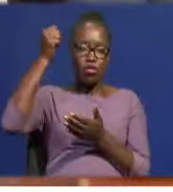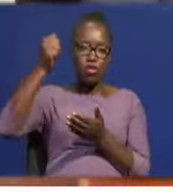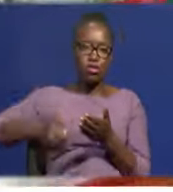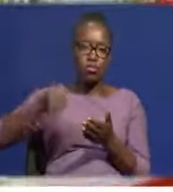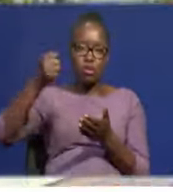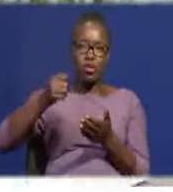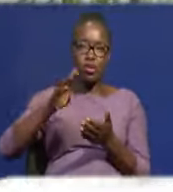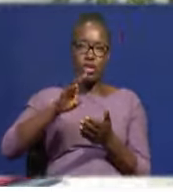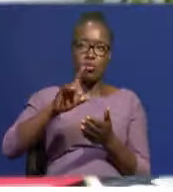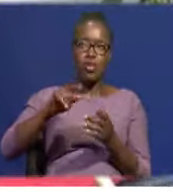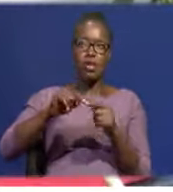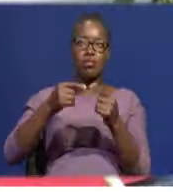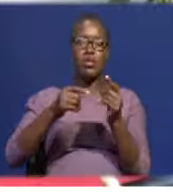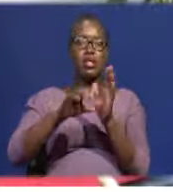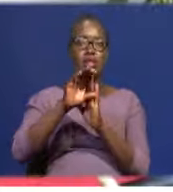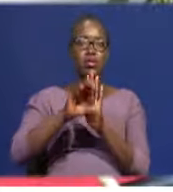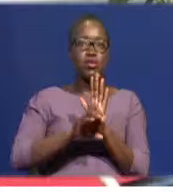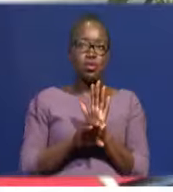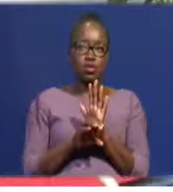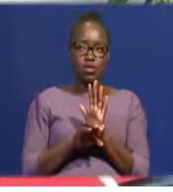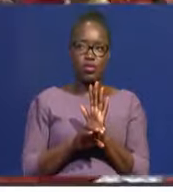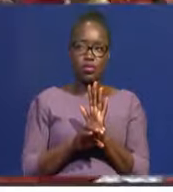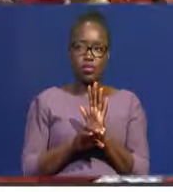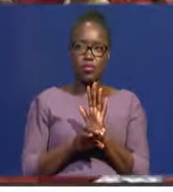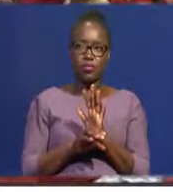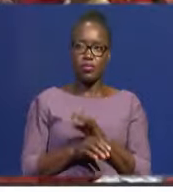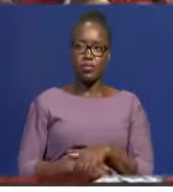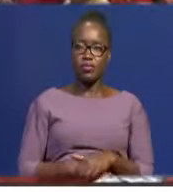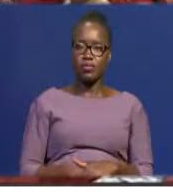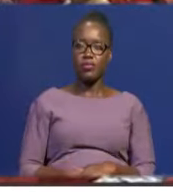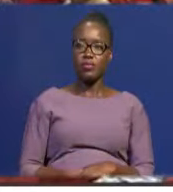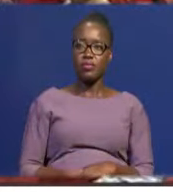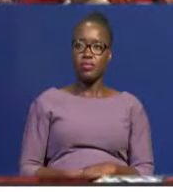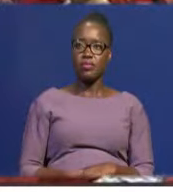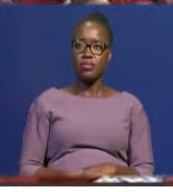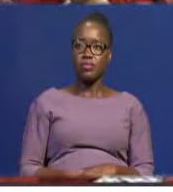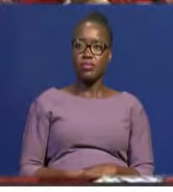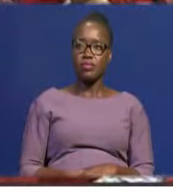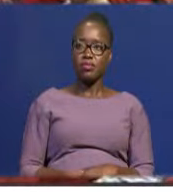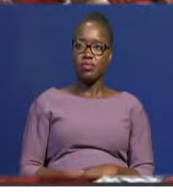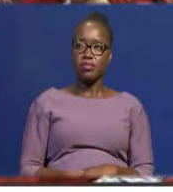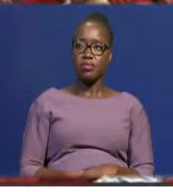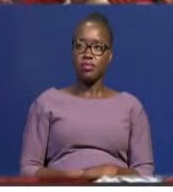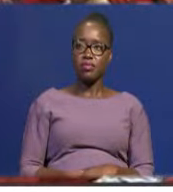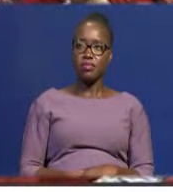had contravened the Constitution. Giverson Maina, Prime Edition.